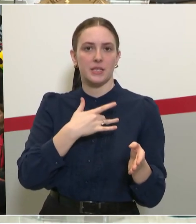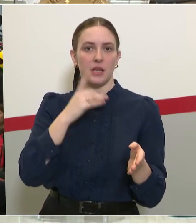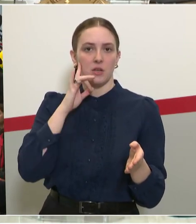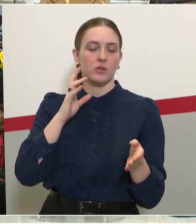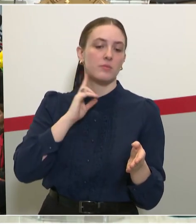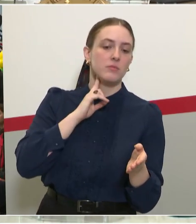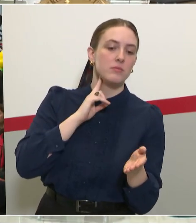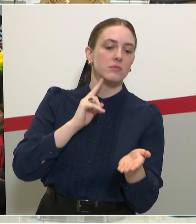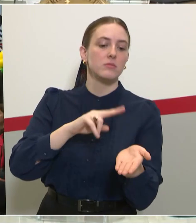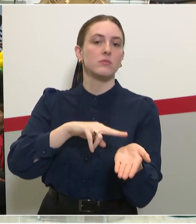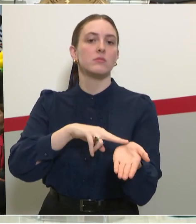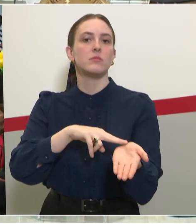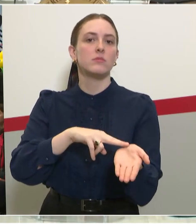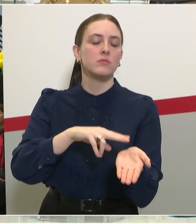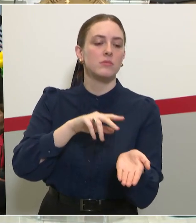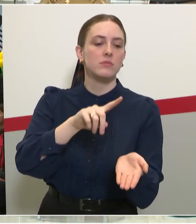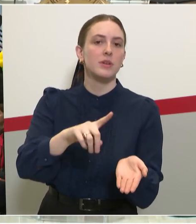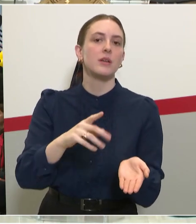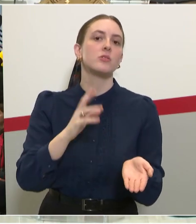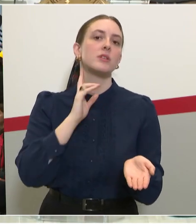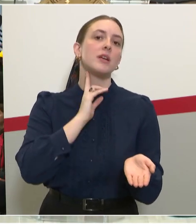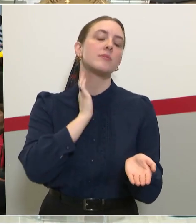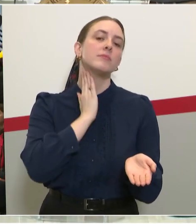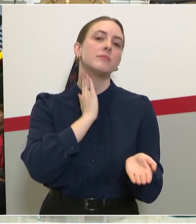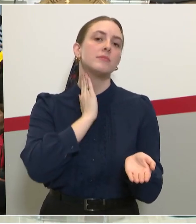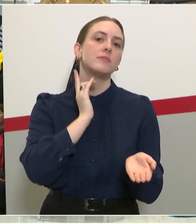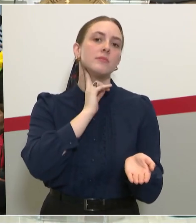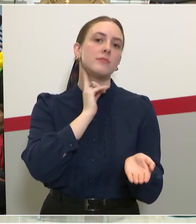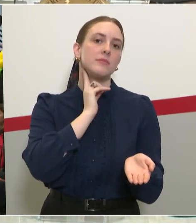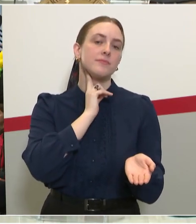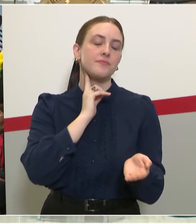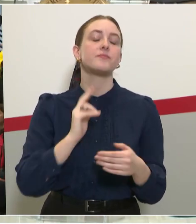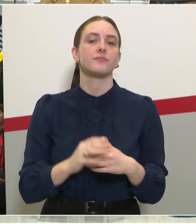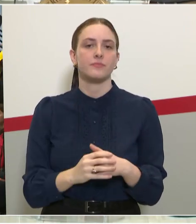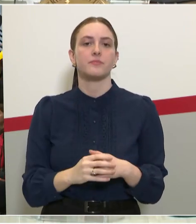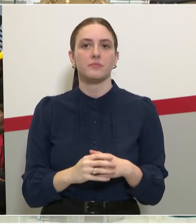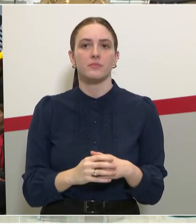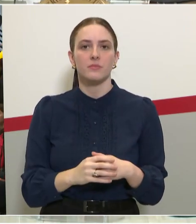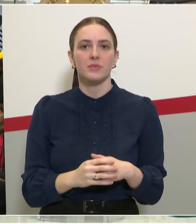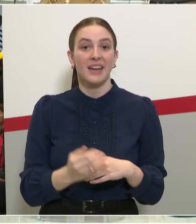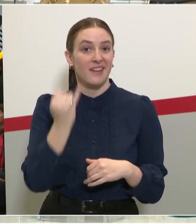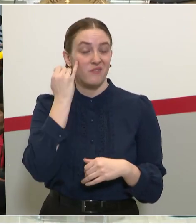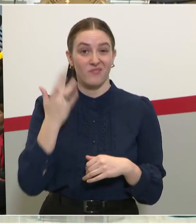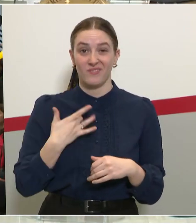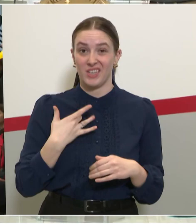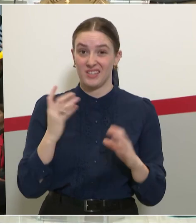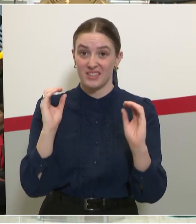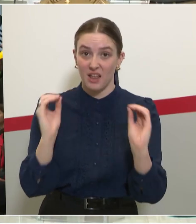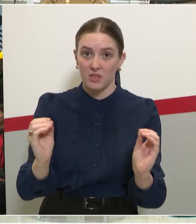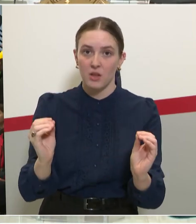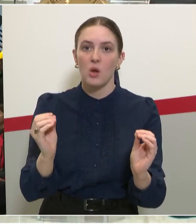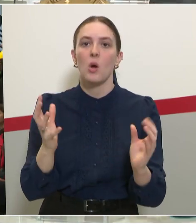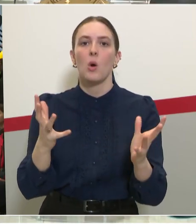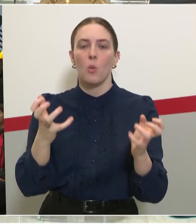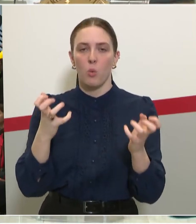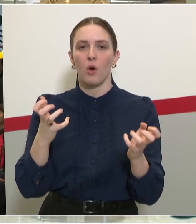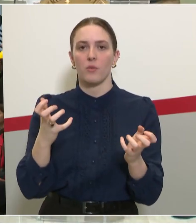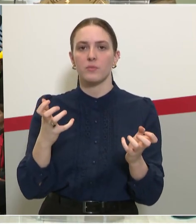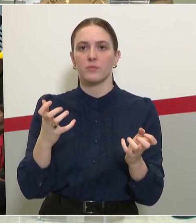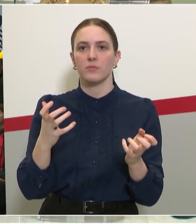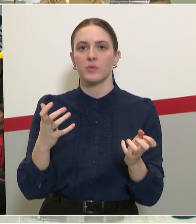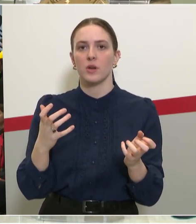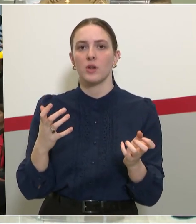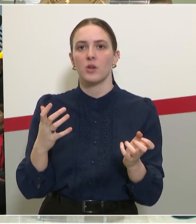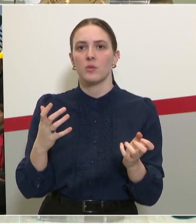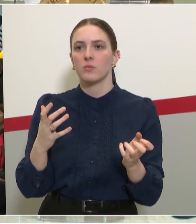below, near the neck area, right here. Usually, if you don't feel a pulse, you want to start chest compressions as